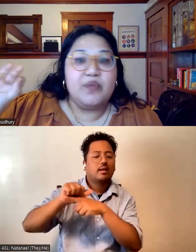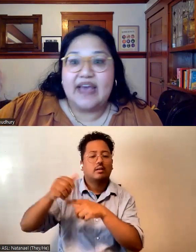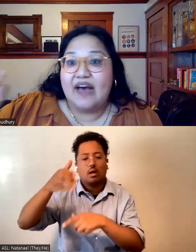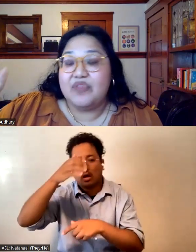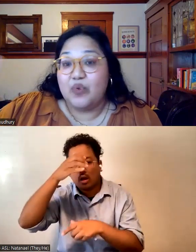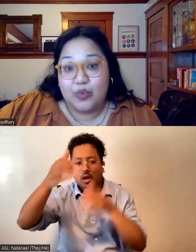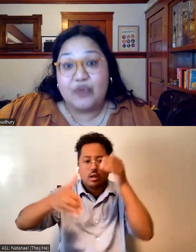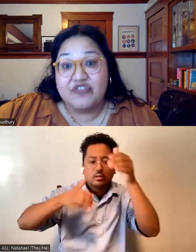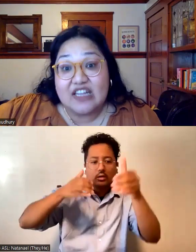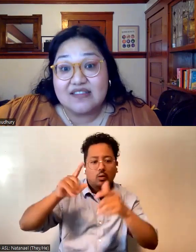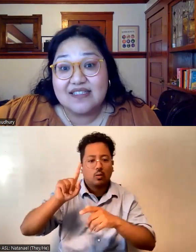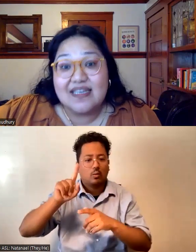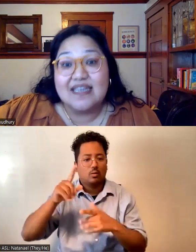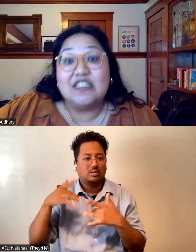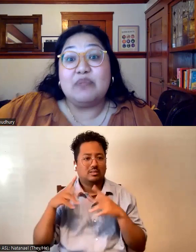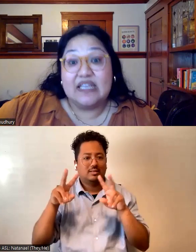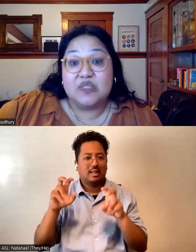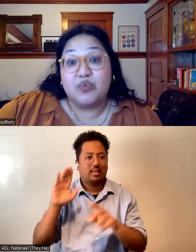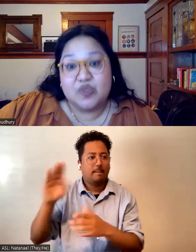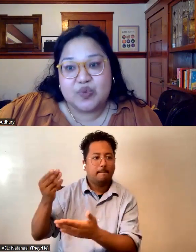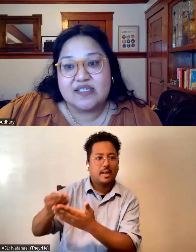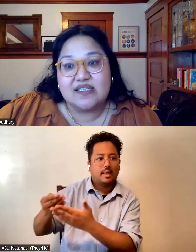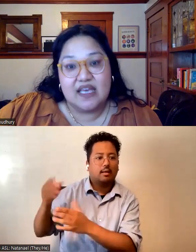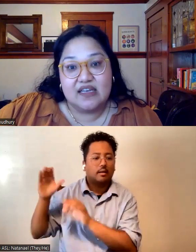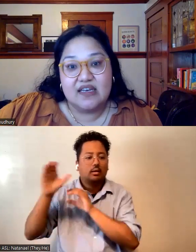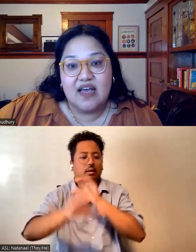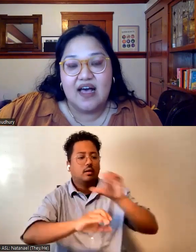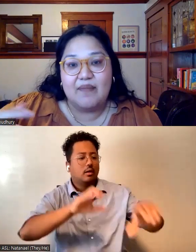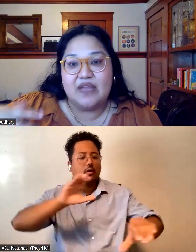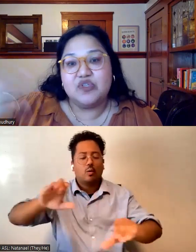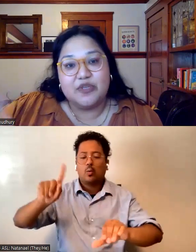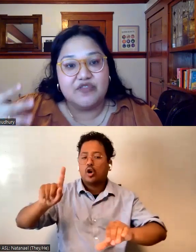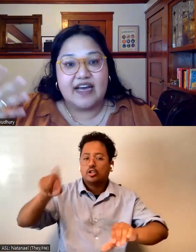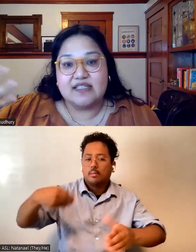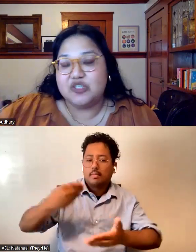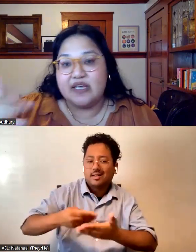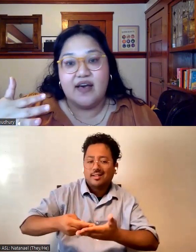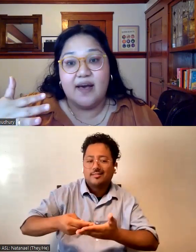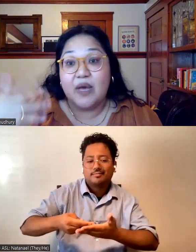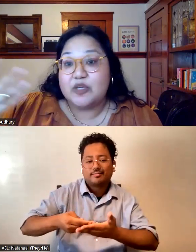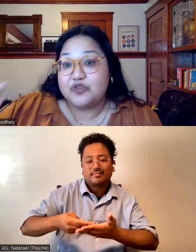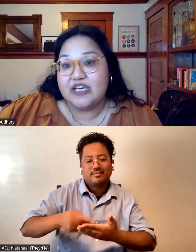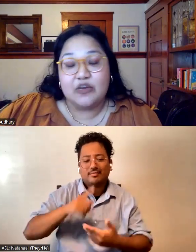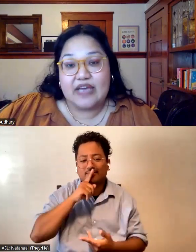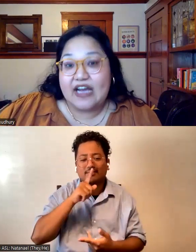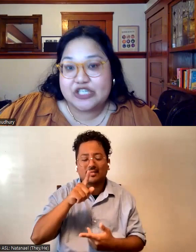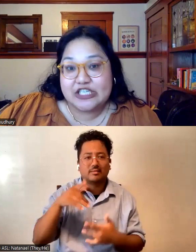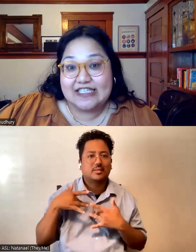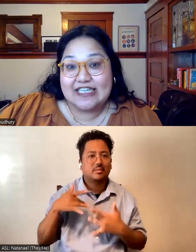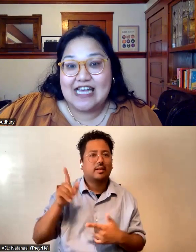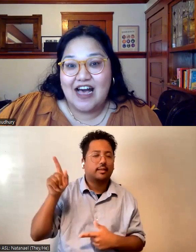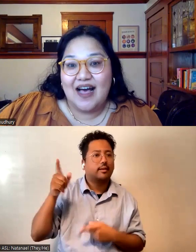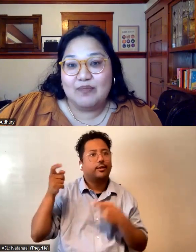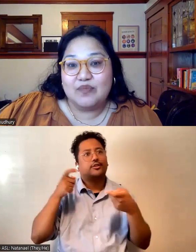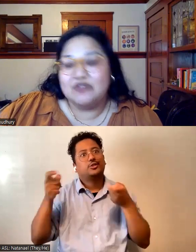where we have the quote unquote funds to place resources in. And so much of that is just like a puppetry in